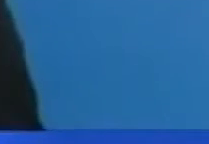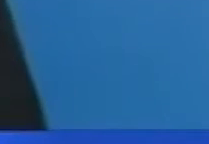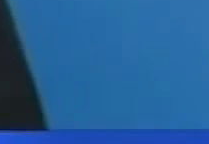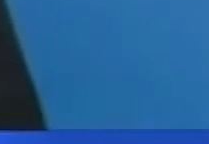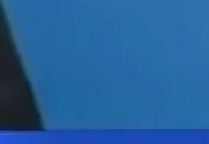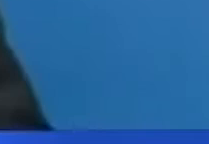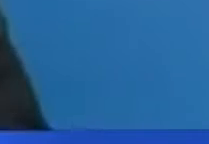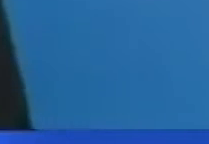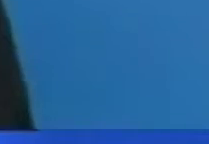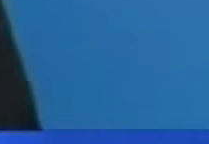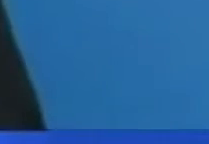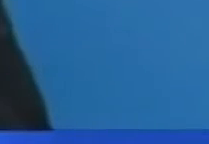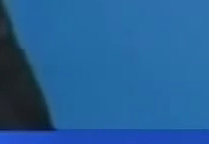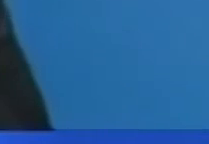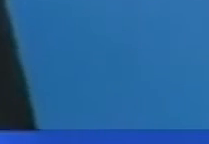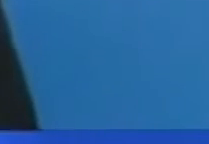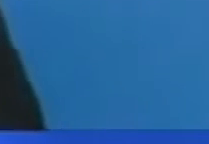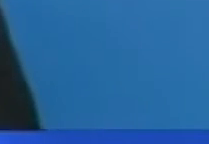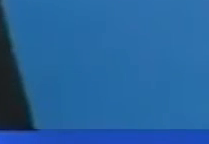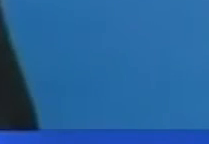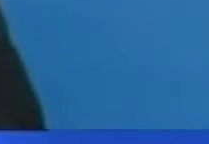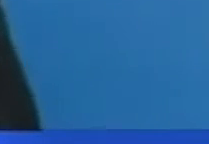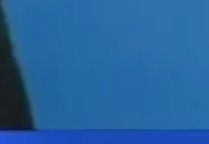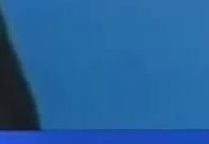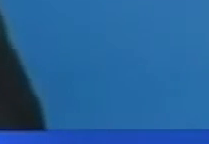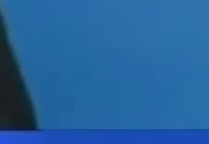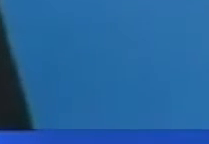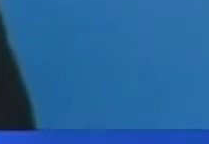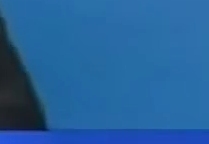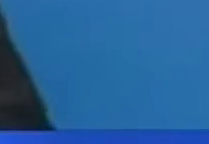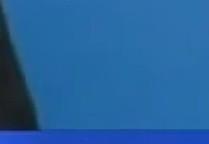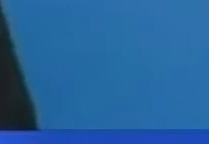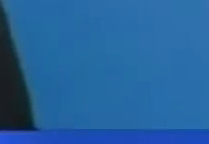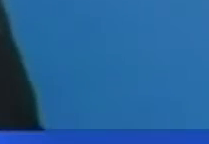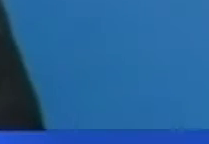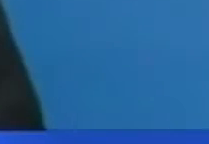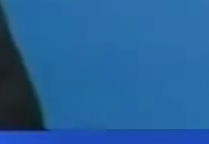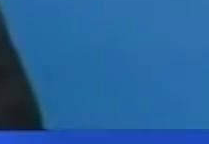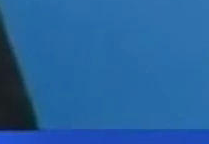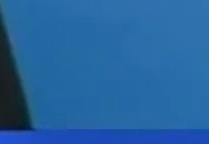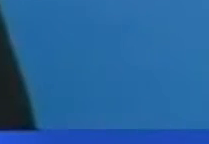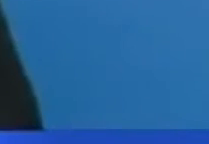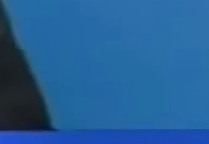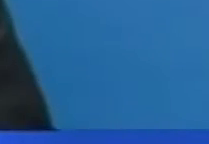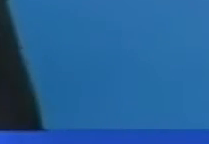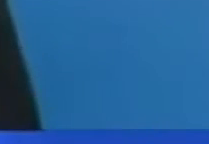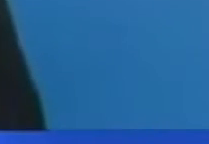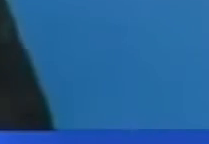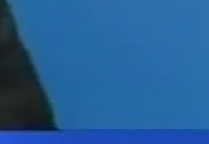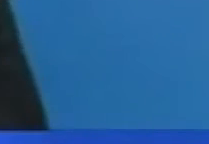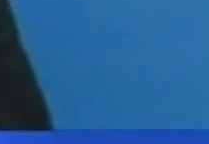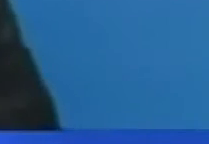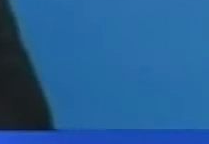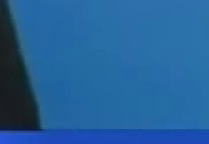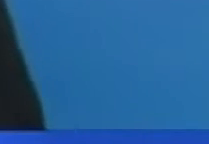blame, and nobody wants to take responsibility for the collapsed building at Huruma. And here is a report that I prepared for you